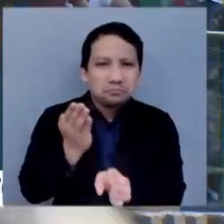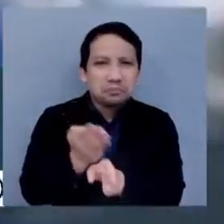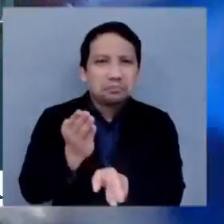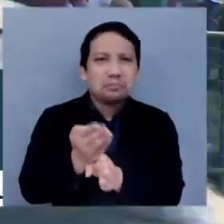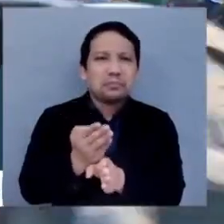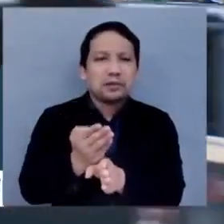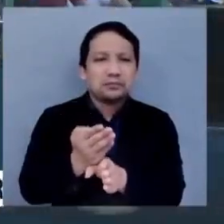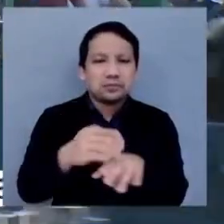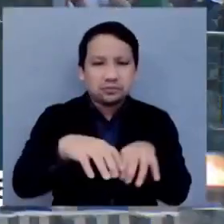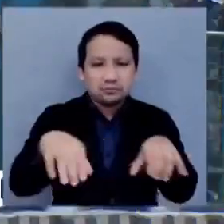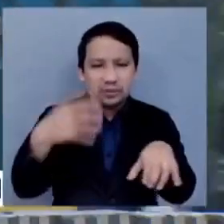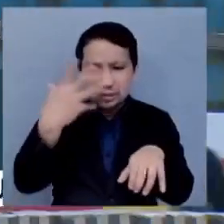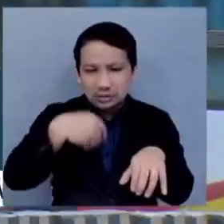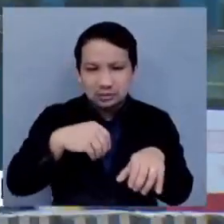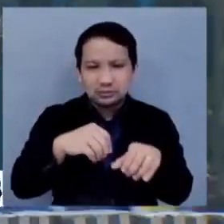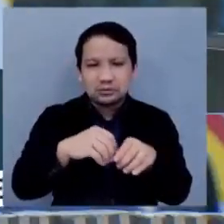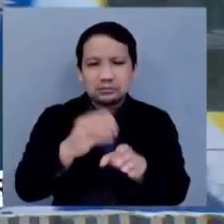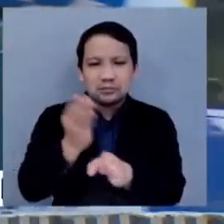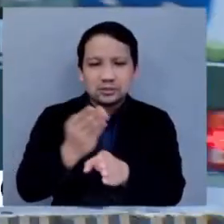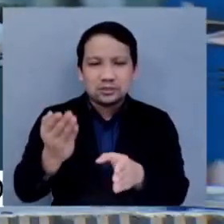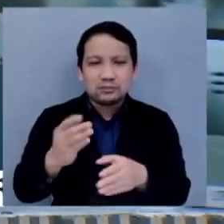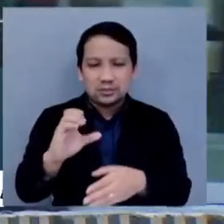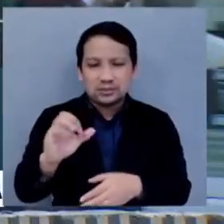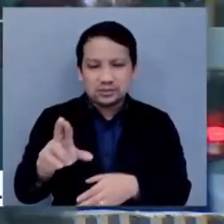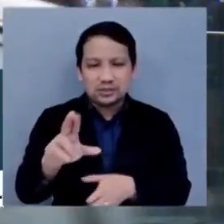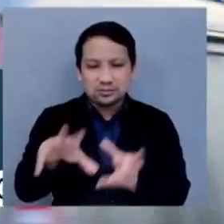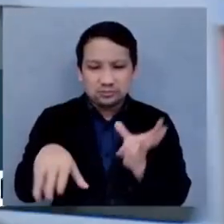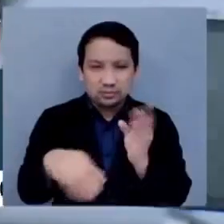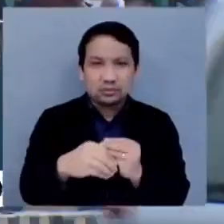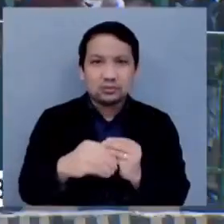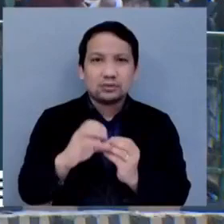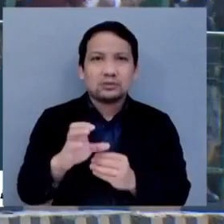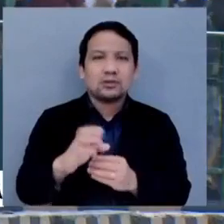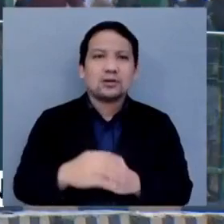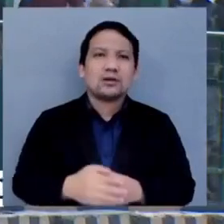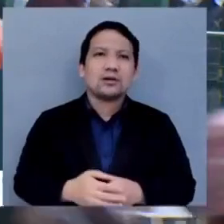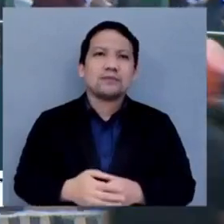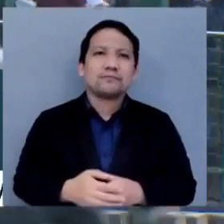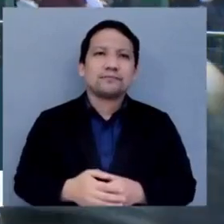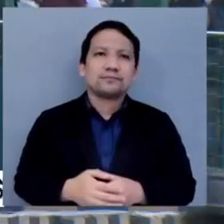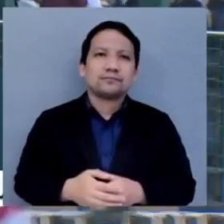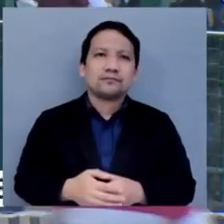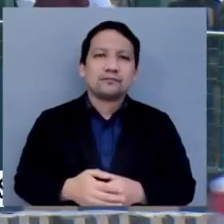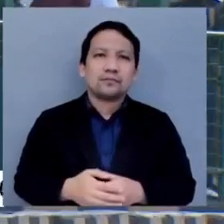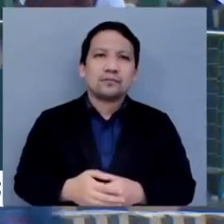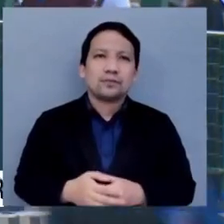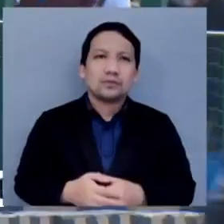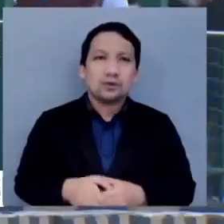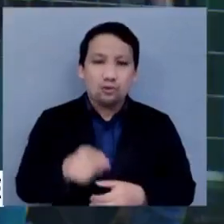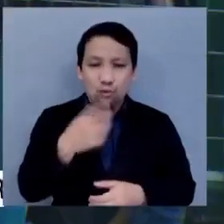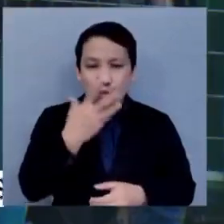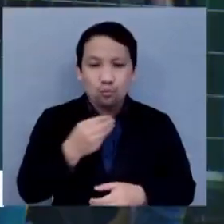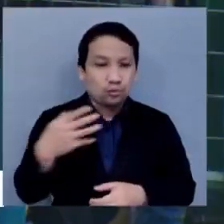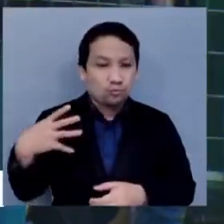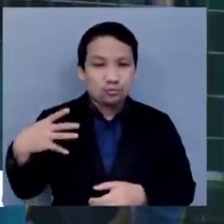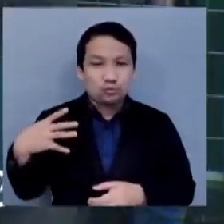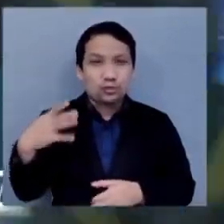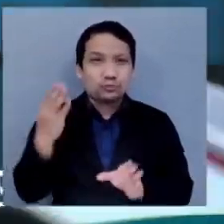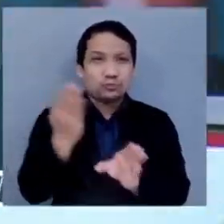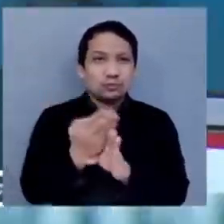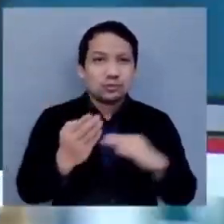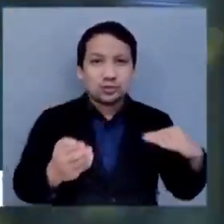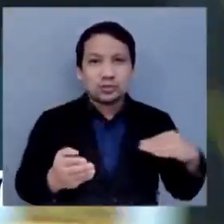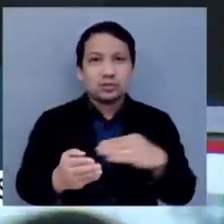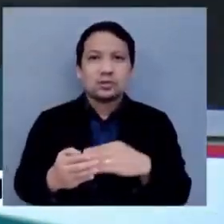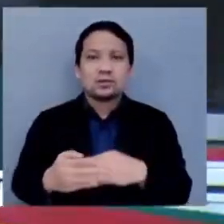and comfort rooms and seats for those who are waiting for the buses. Carmina. And talking